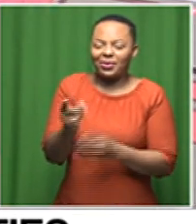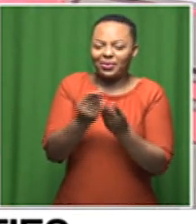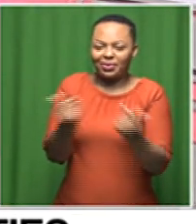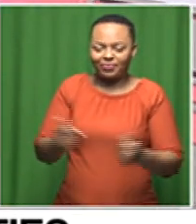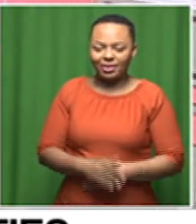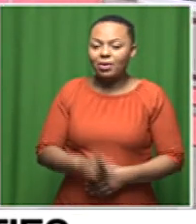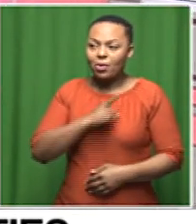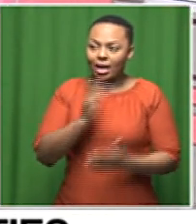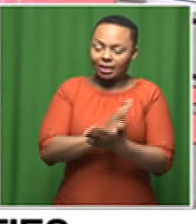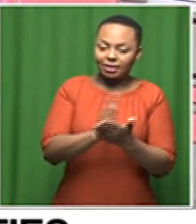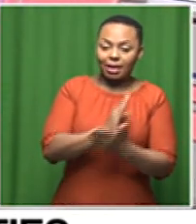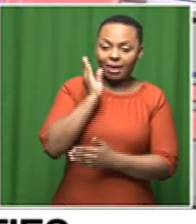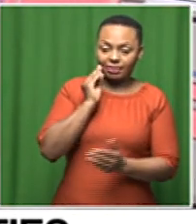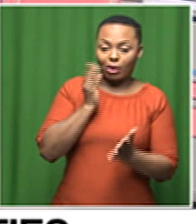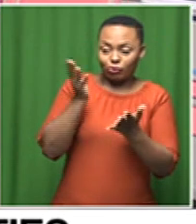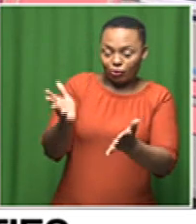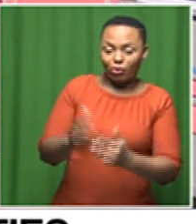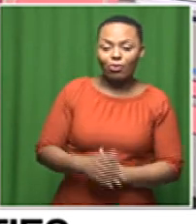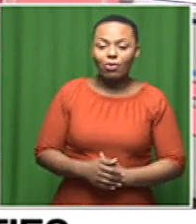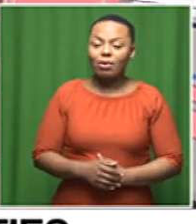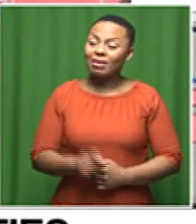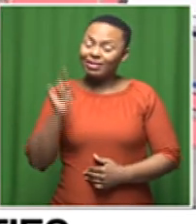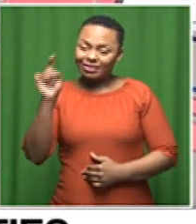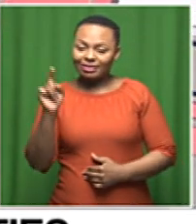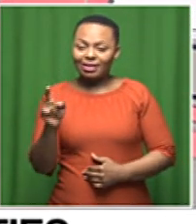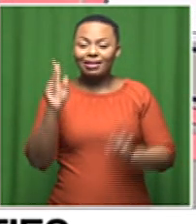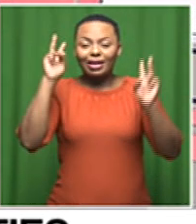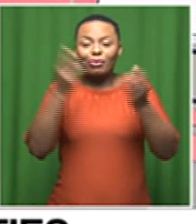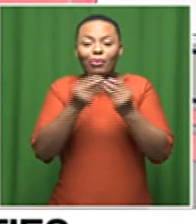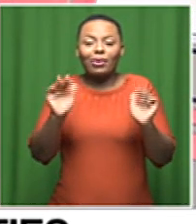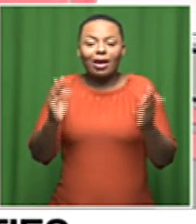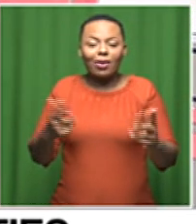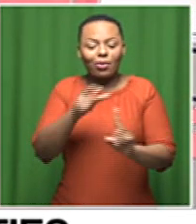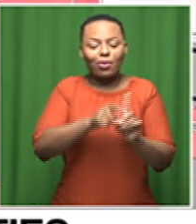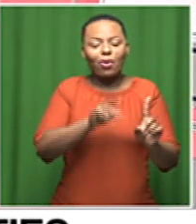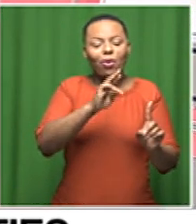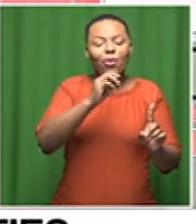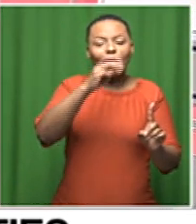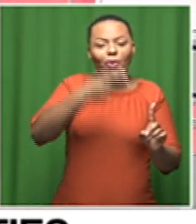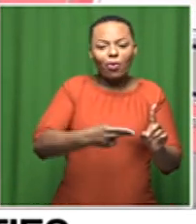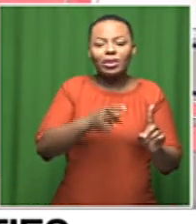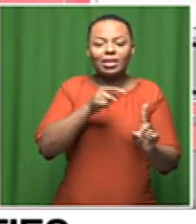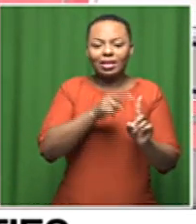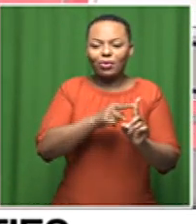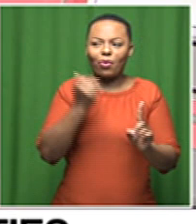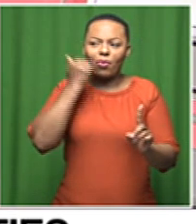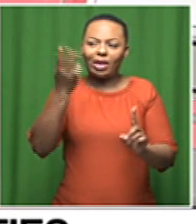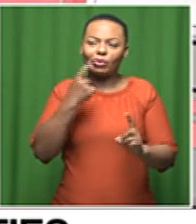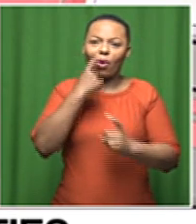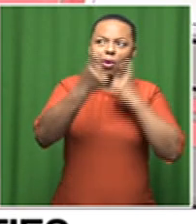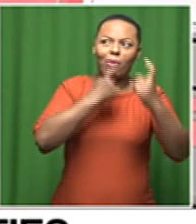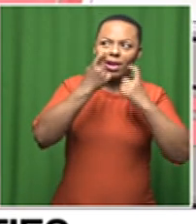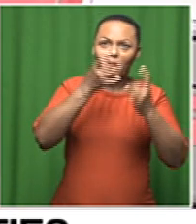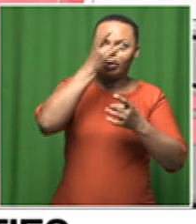they experience whatever it might be at that point in time. How should that issue be handled? I mean, with Ruth in her story, she explains that she didn't want to escalate the story